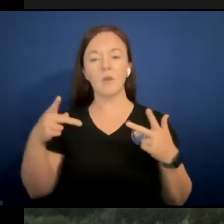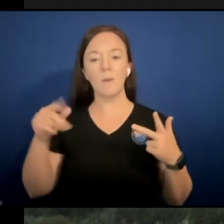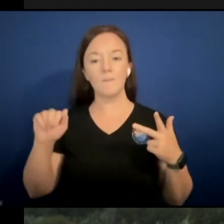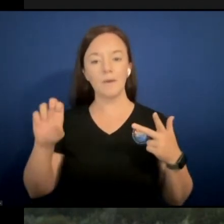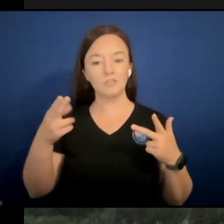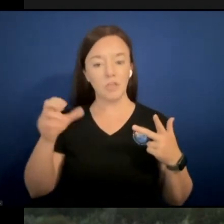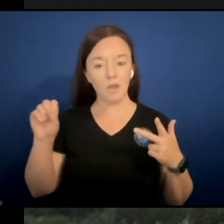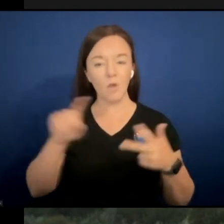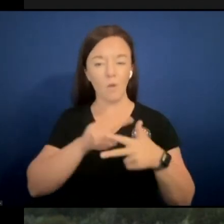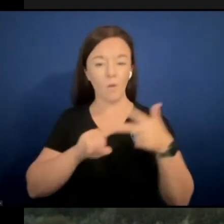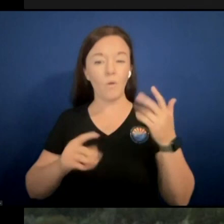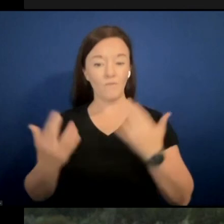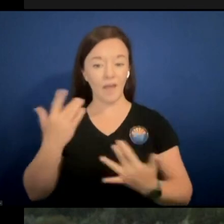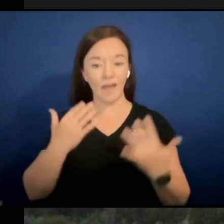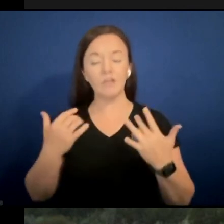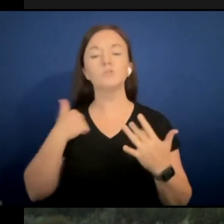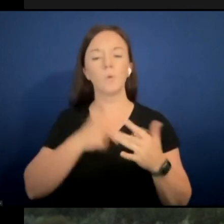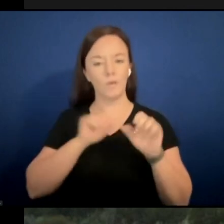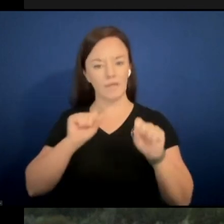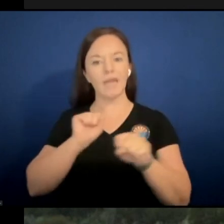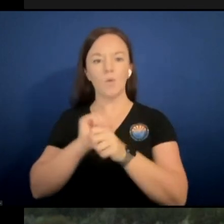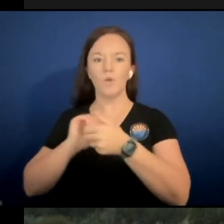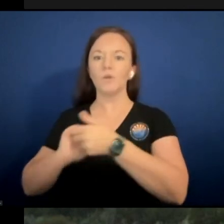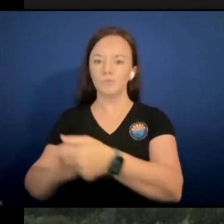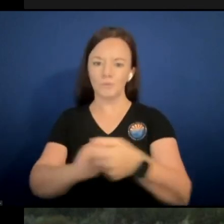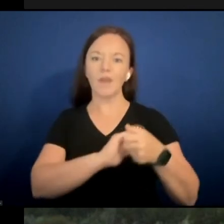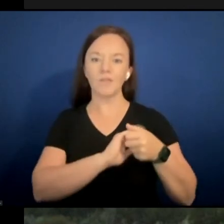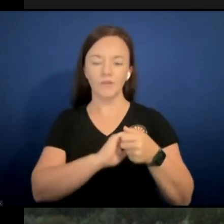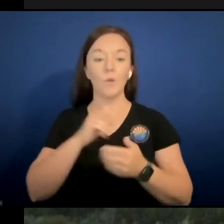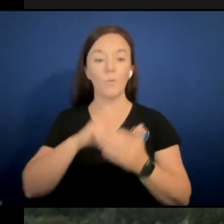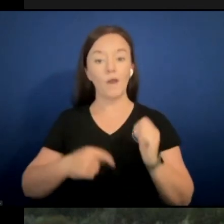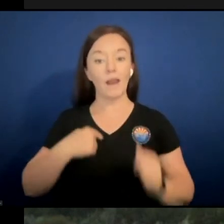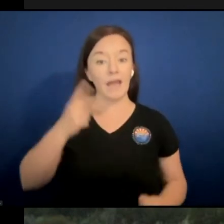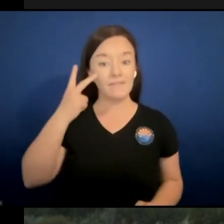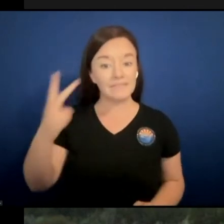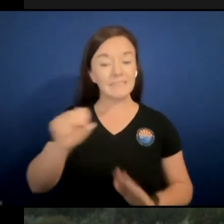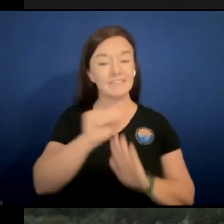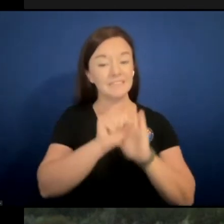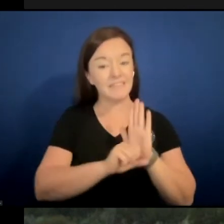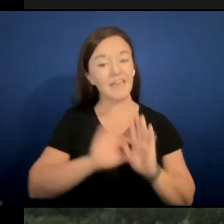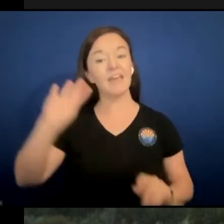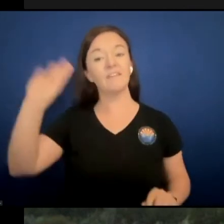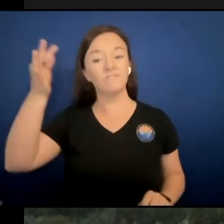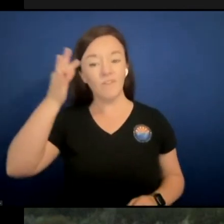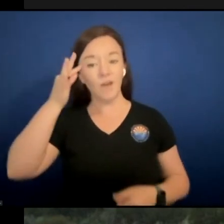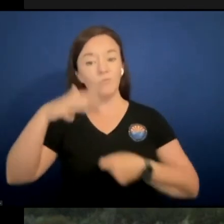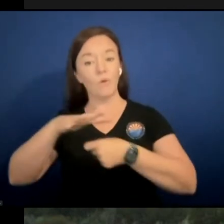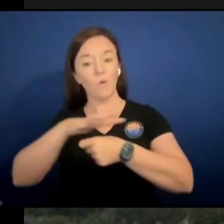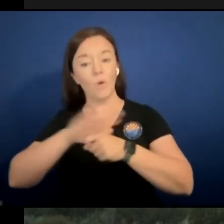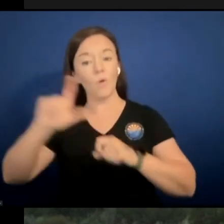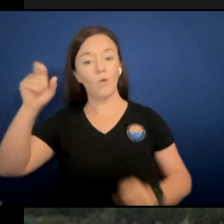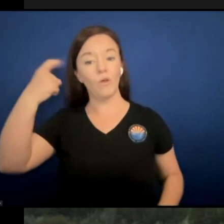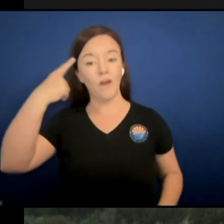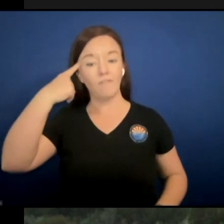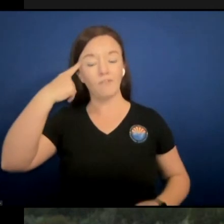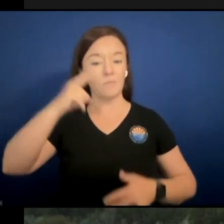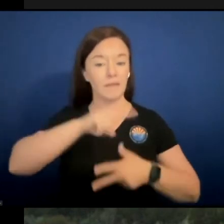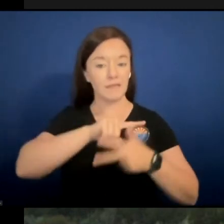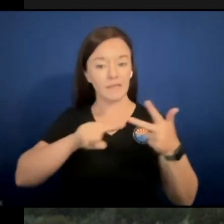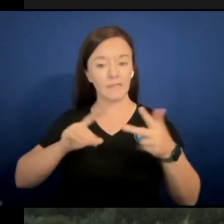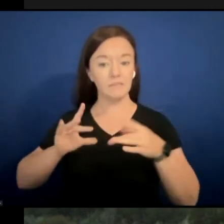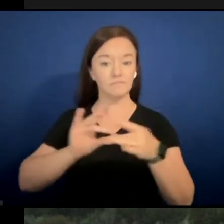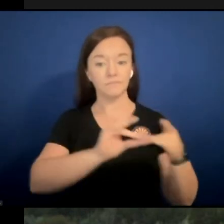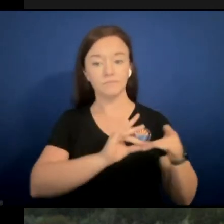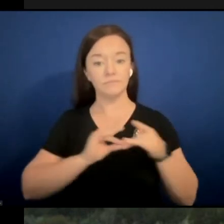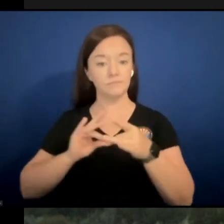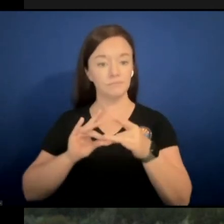work together. And I can share with you what I've seen is state government, federal government, local government,